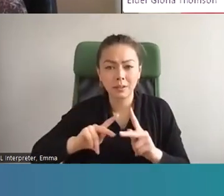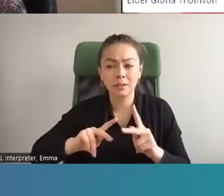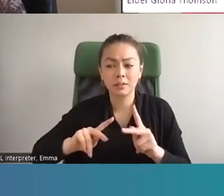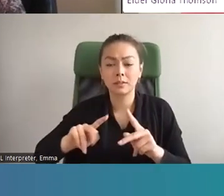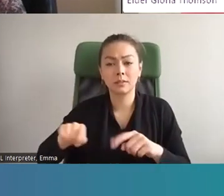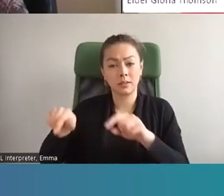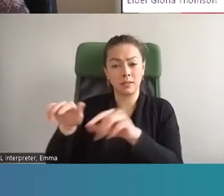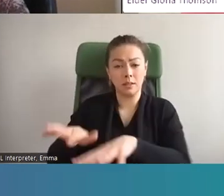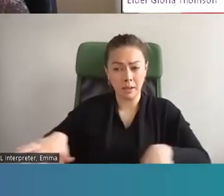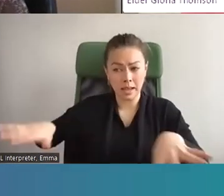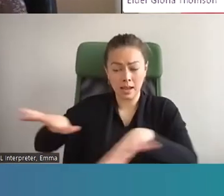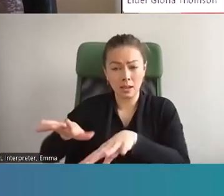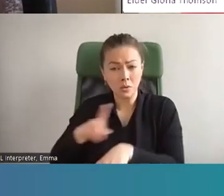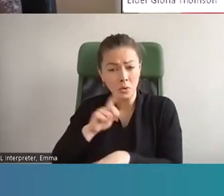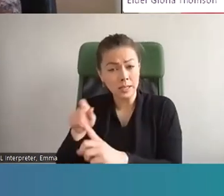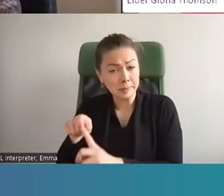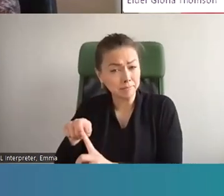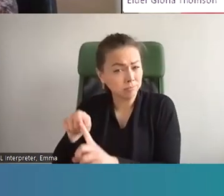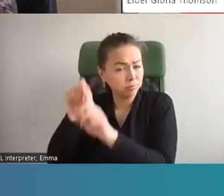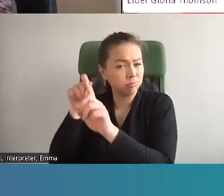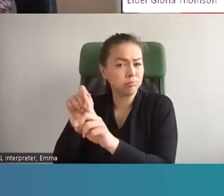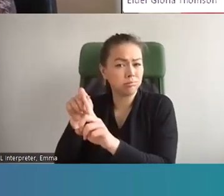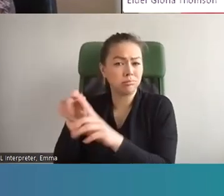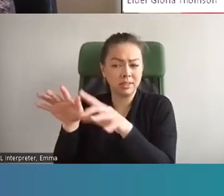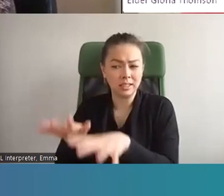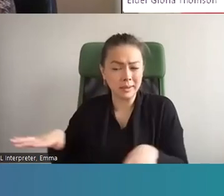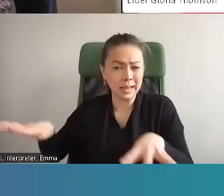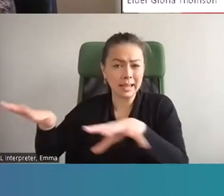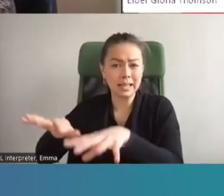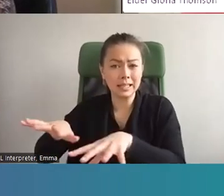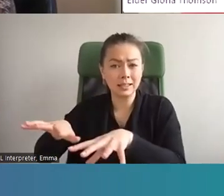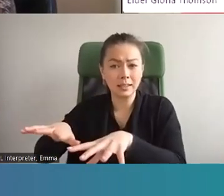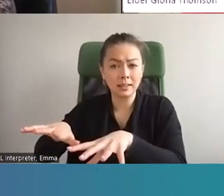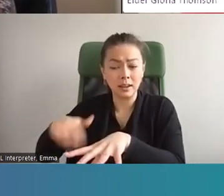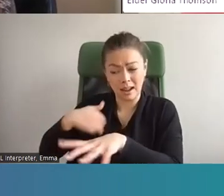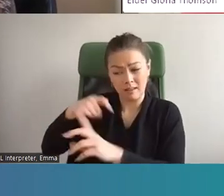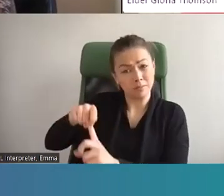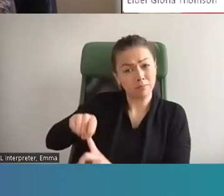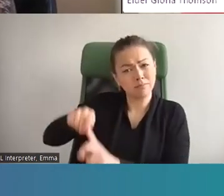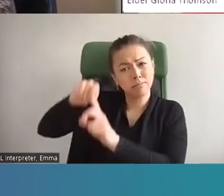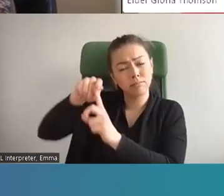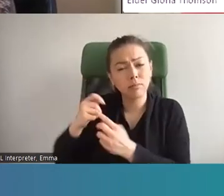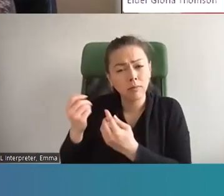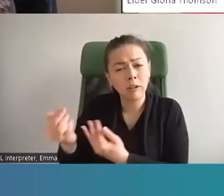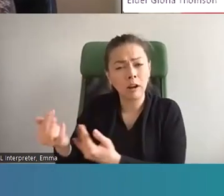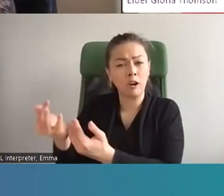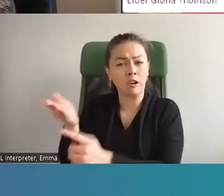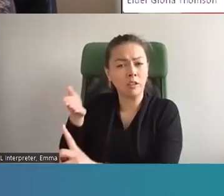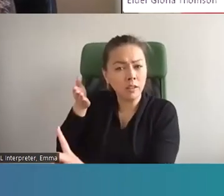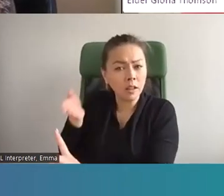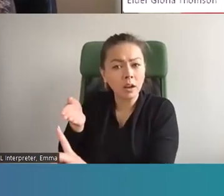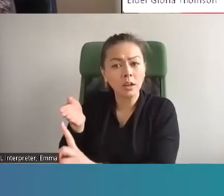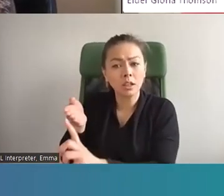our sacred space where we meet over the sacred fire, you know, to have these